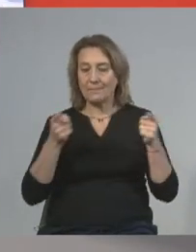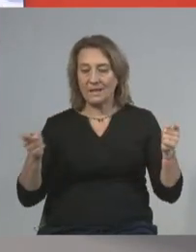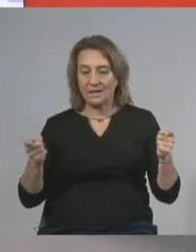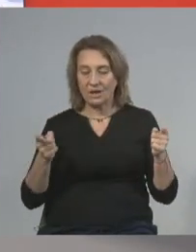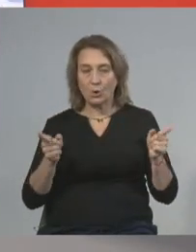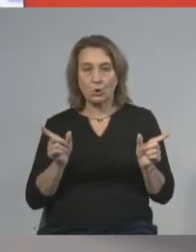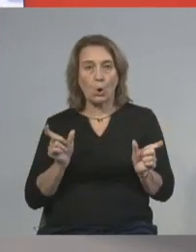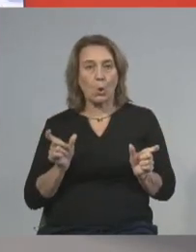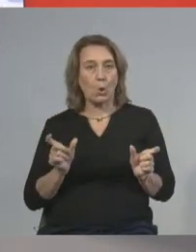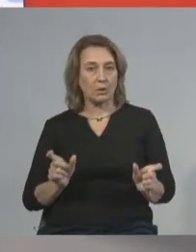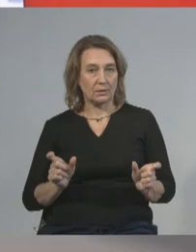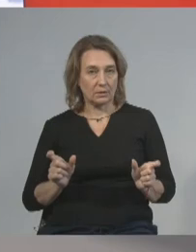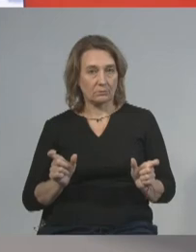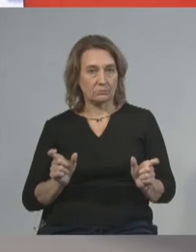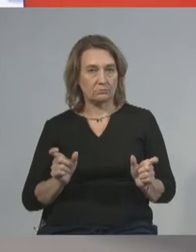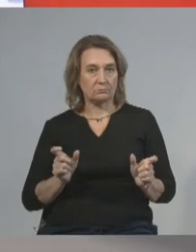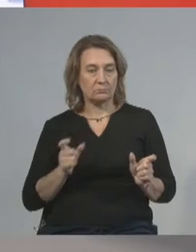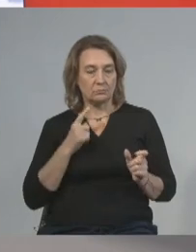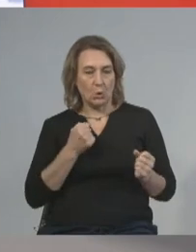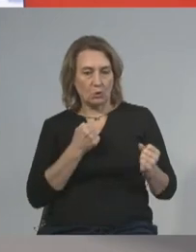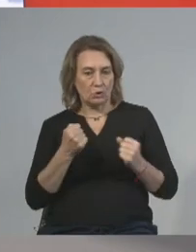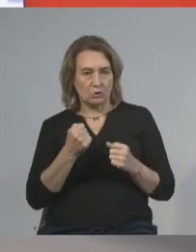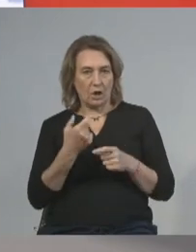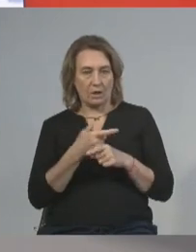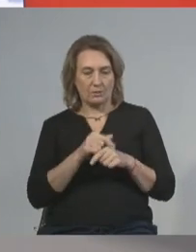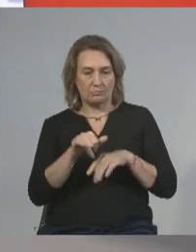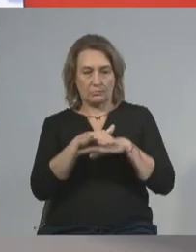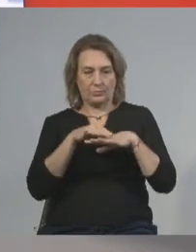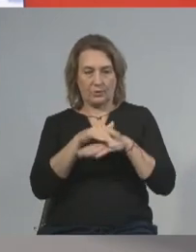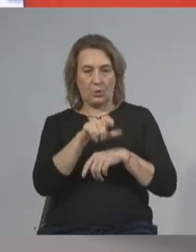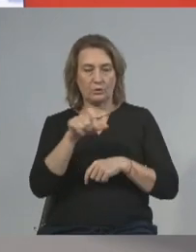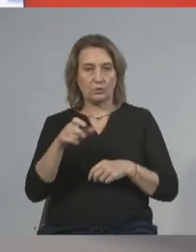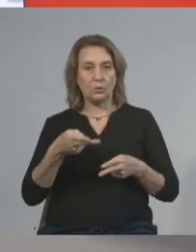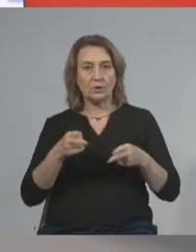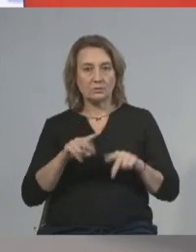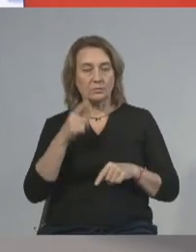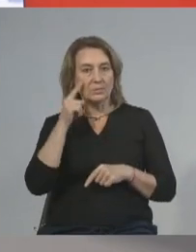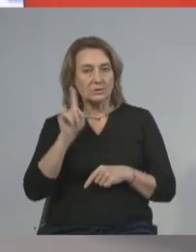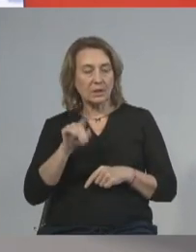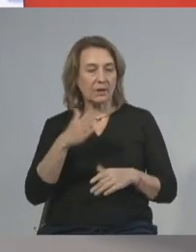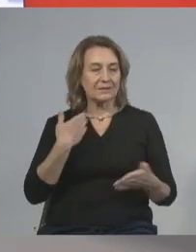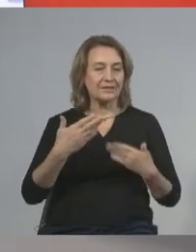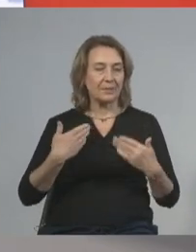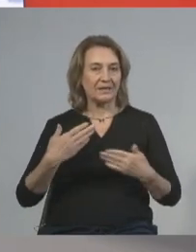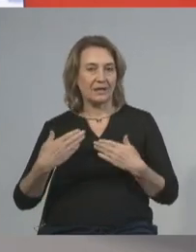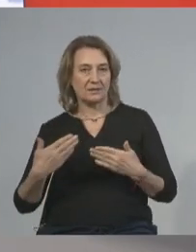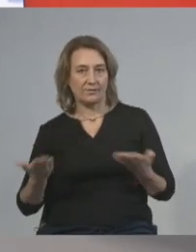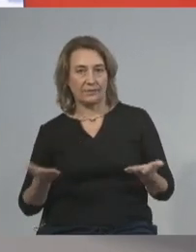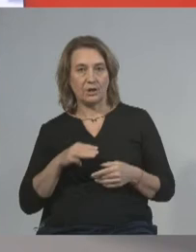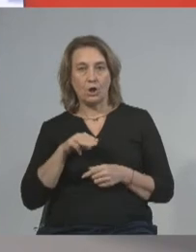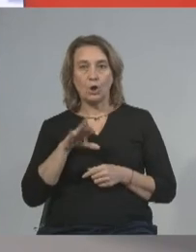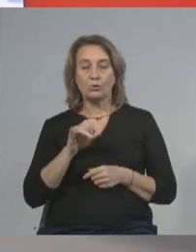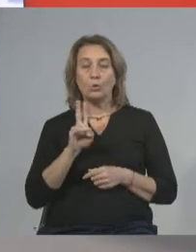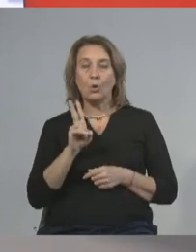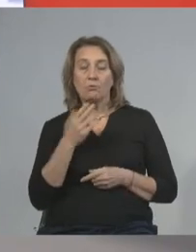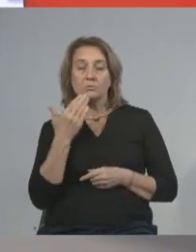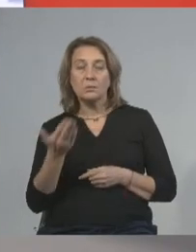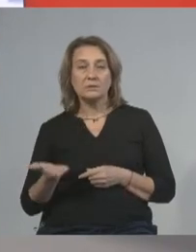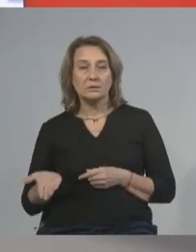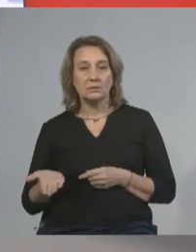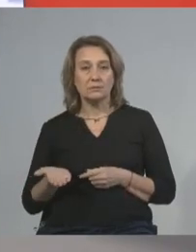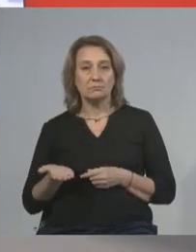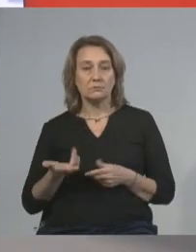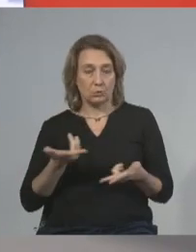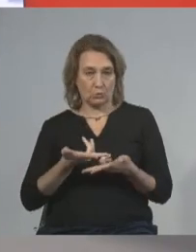some of the media managed to retain their readers if we know how to interact with our audience so